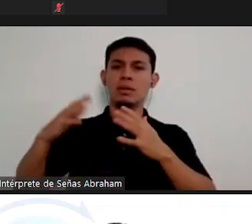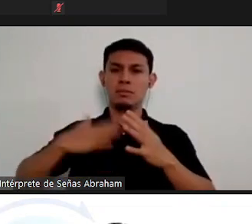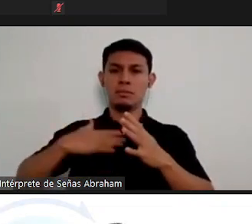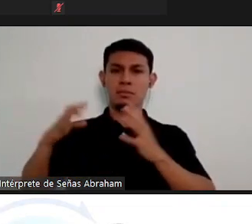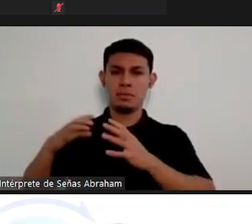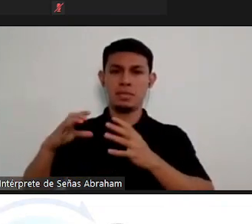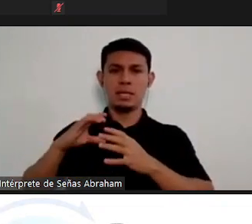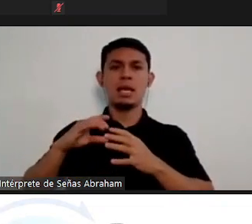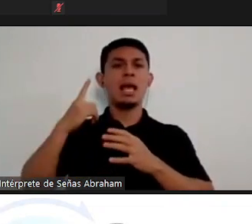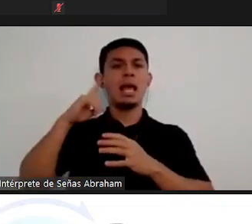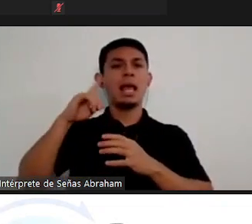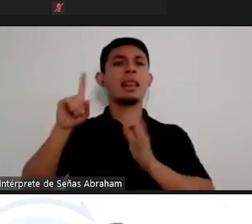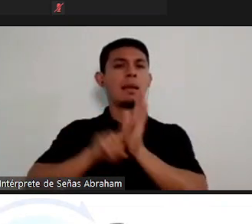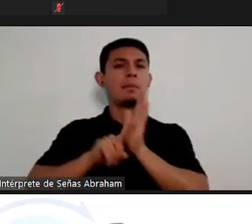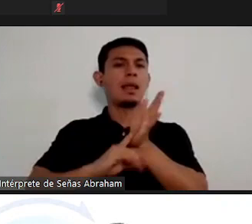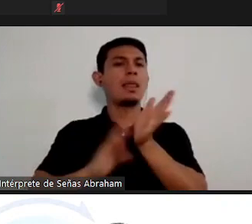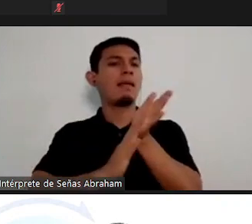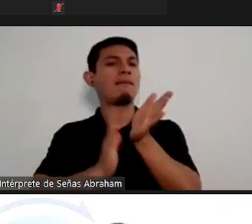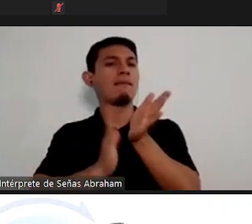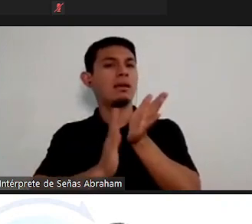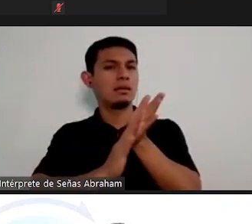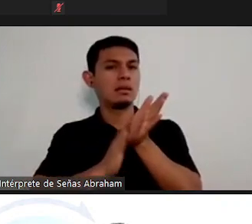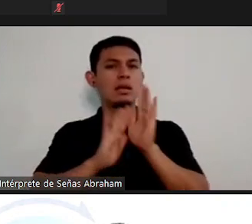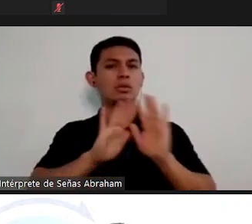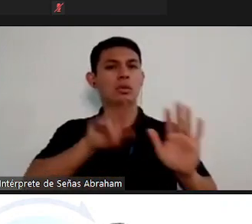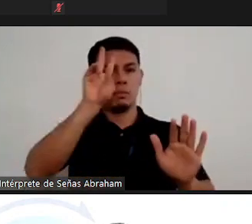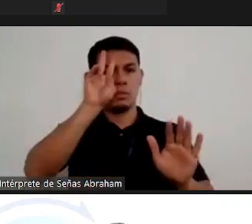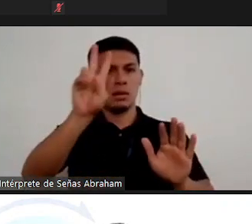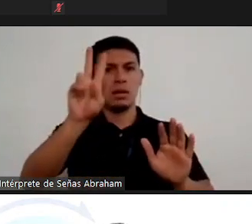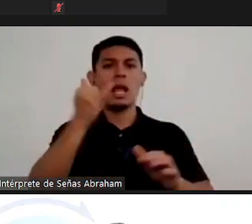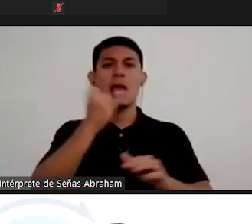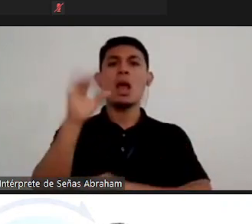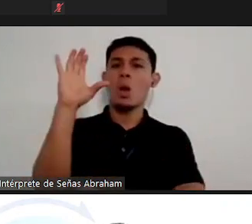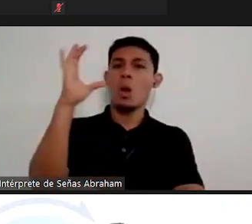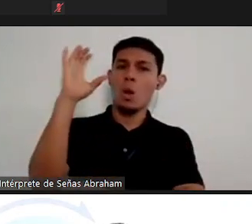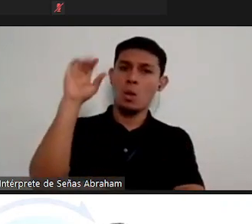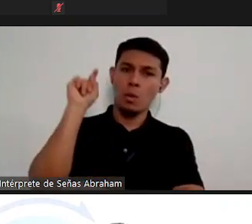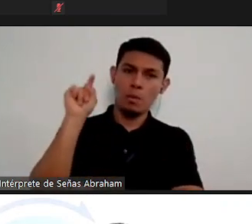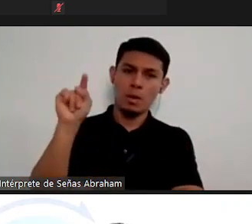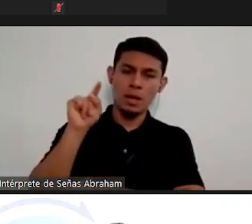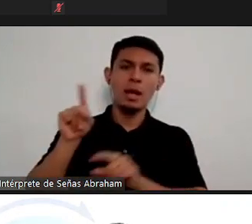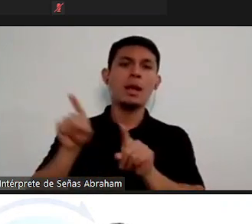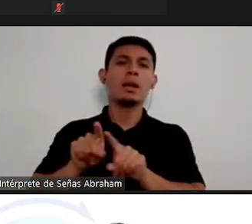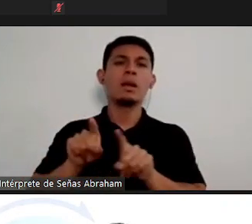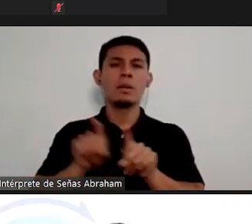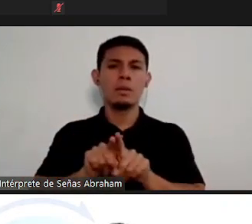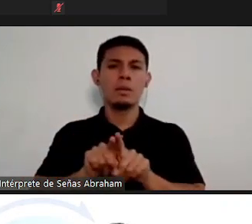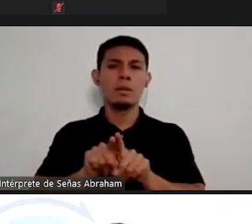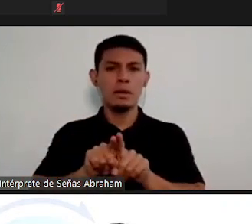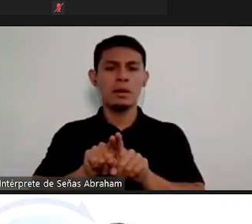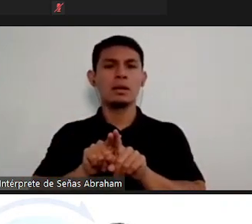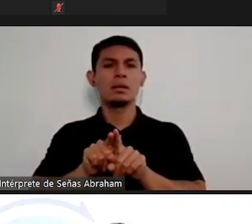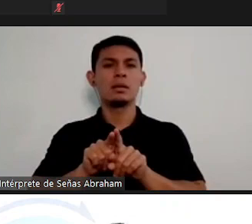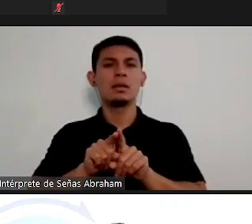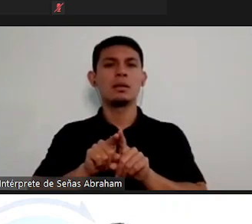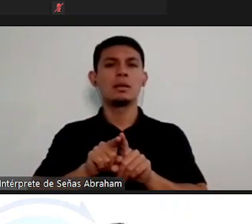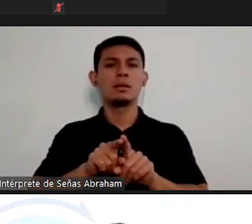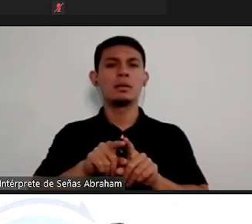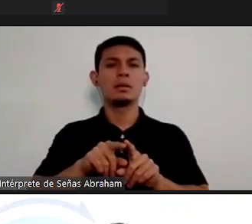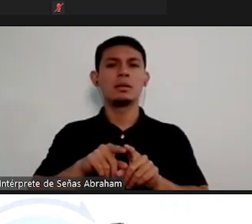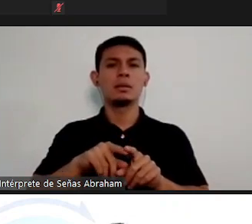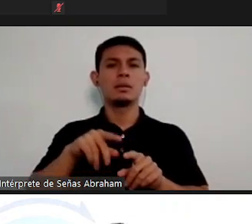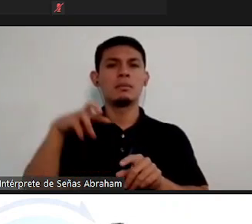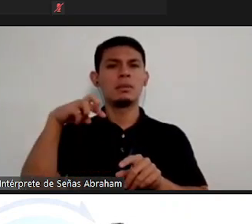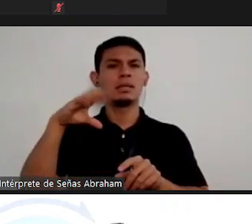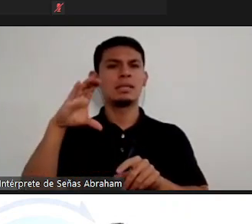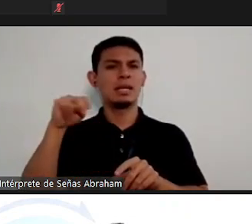and with the support of the project sedan and the ambition in peru in colombia as well as the